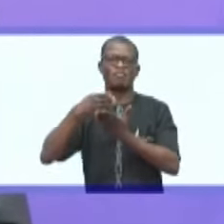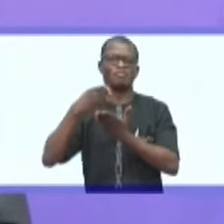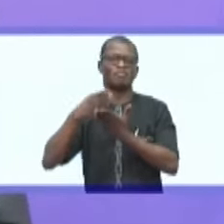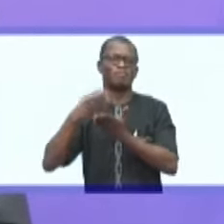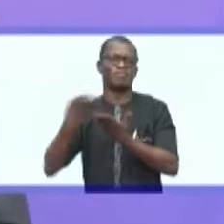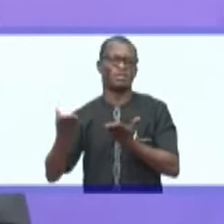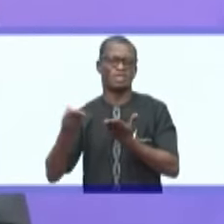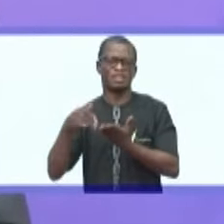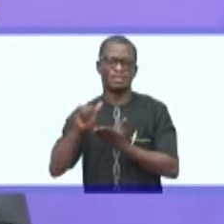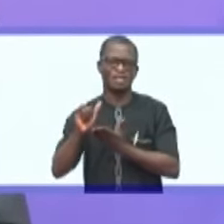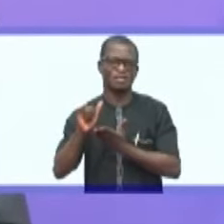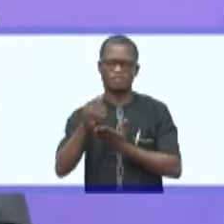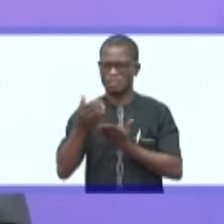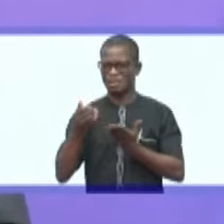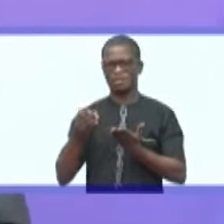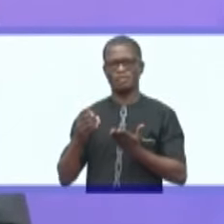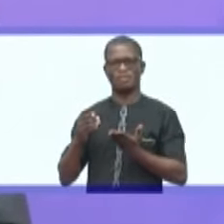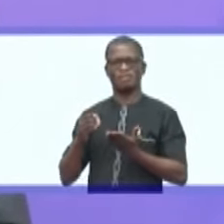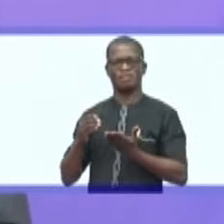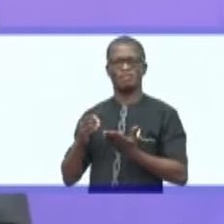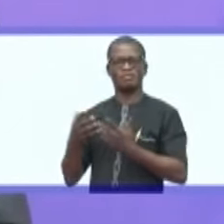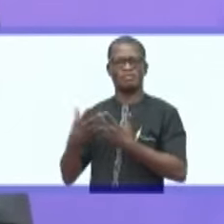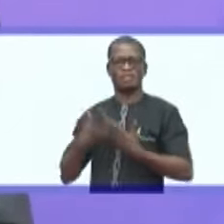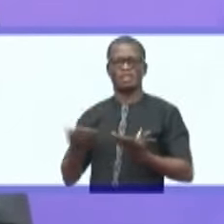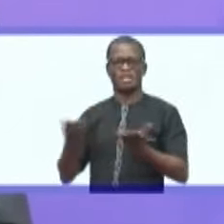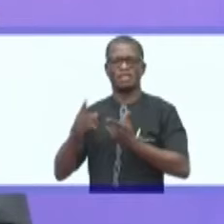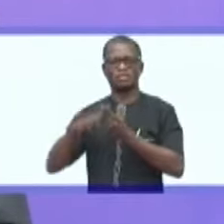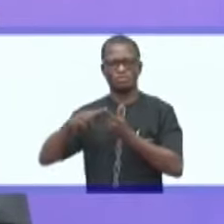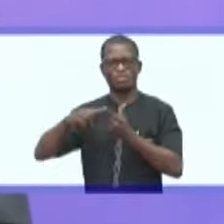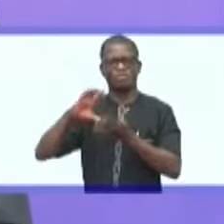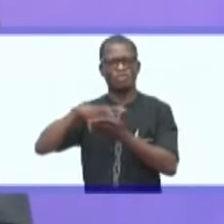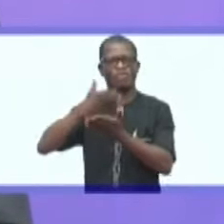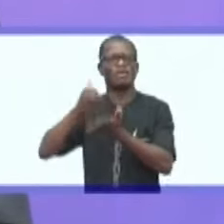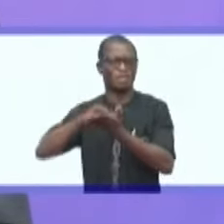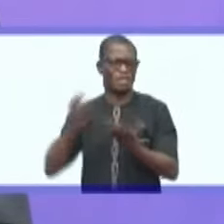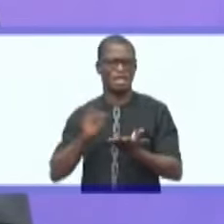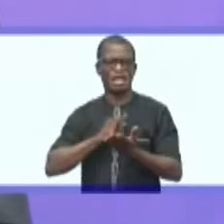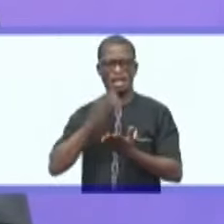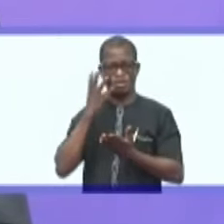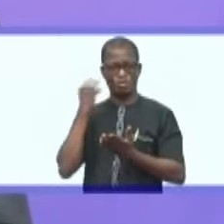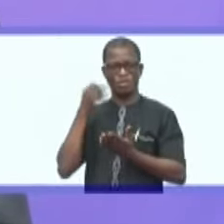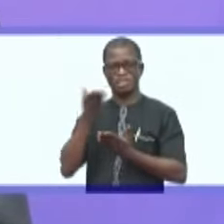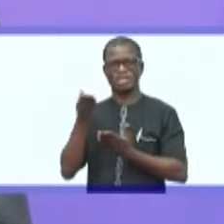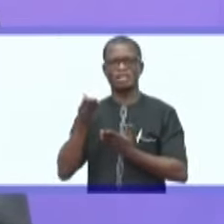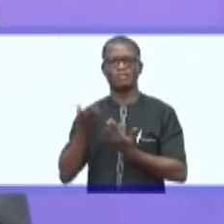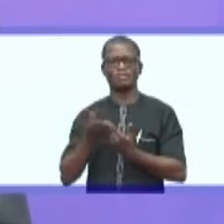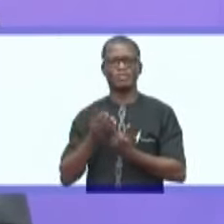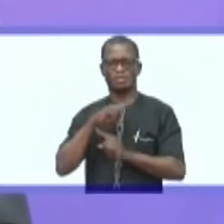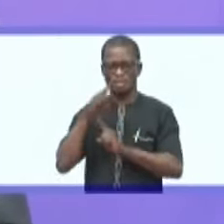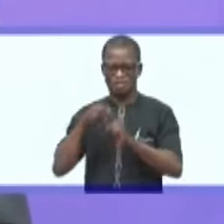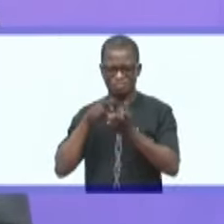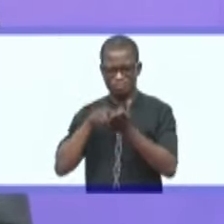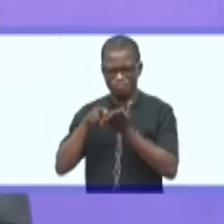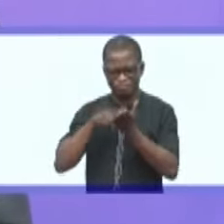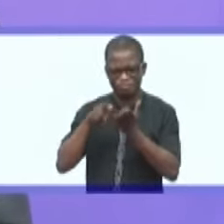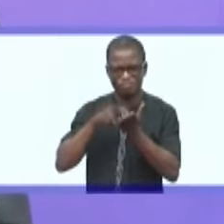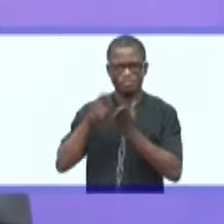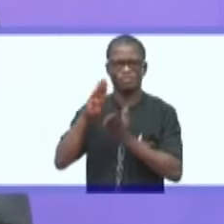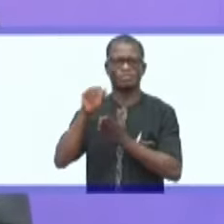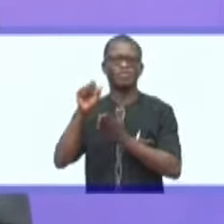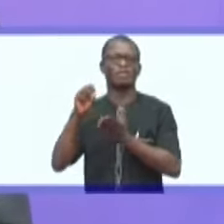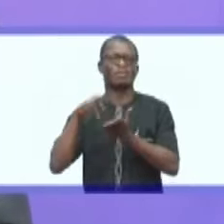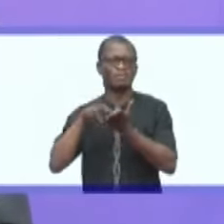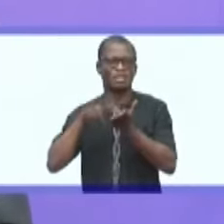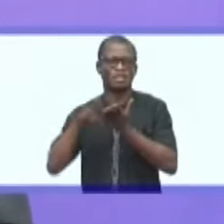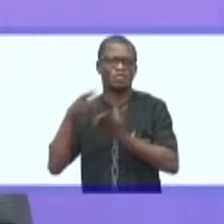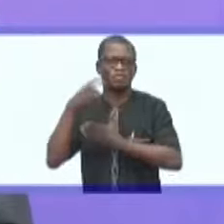are here to verify. I was behind when I was managing director of Base Research. I was behind what they